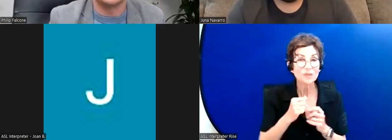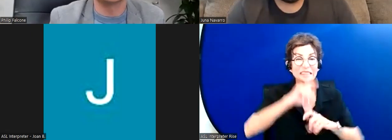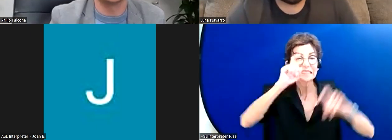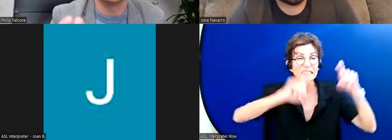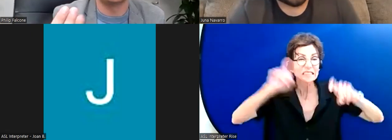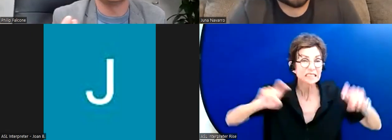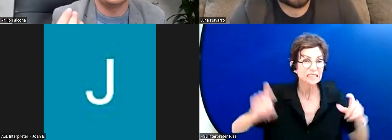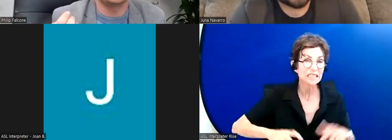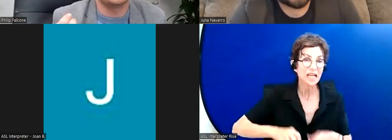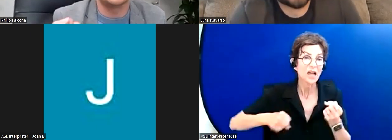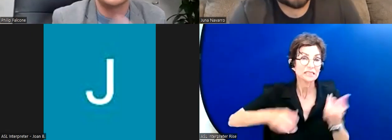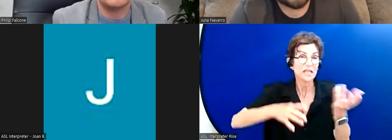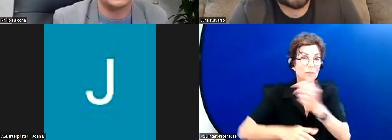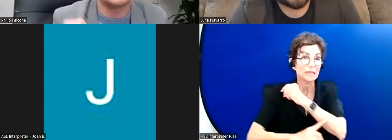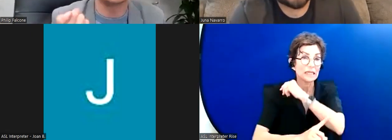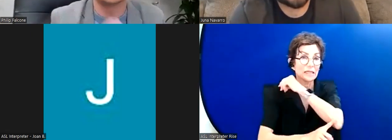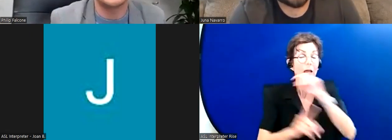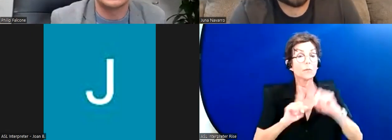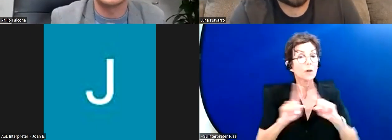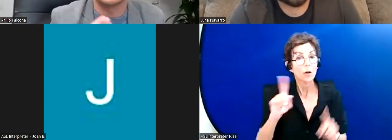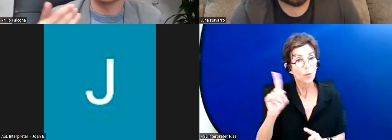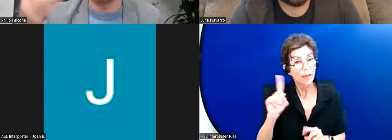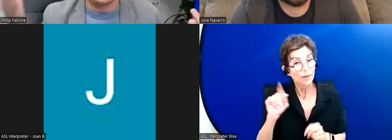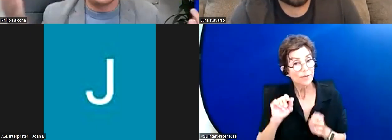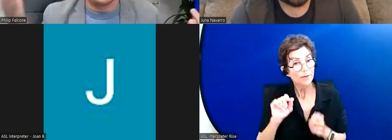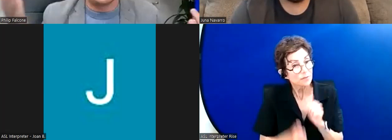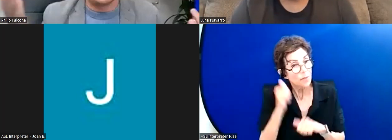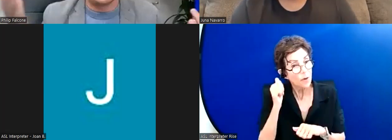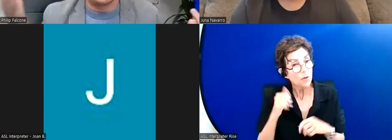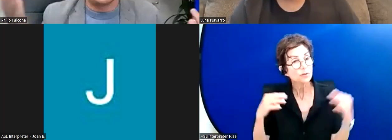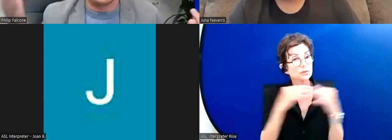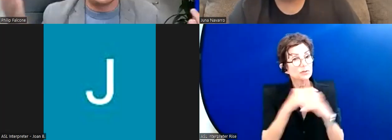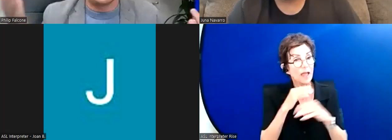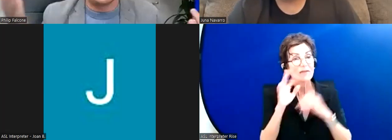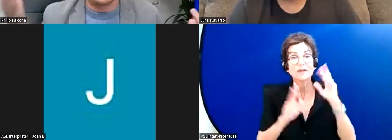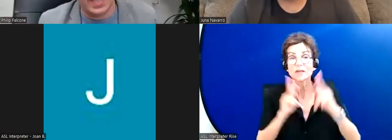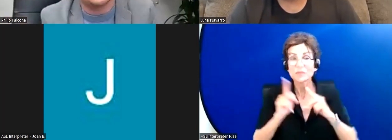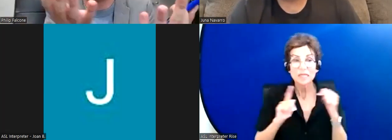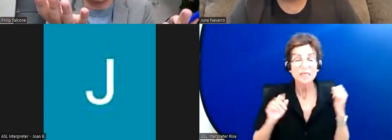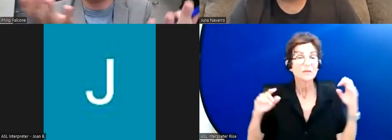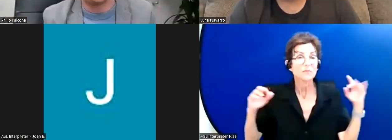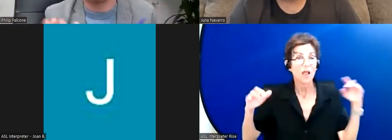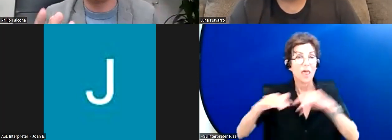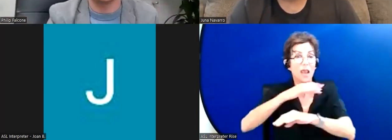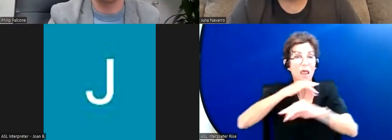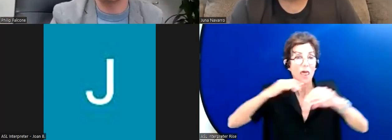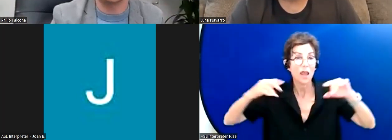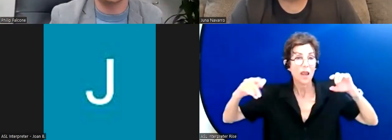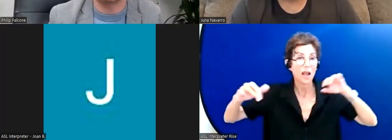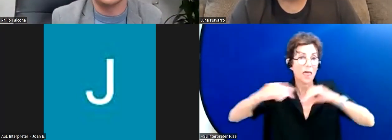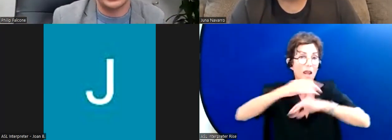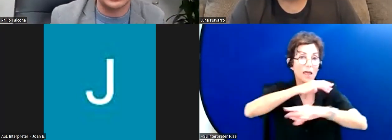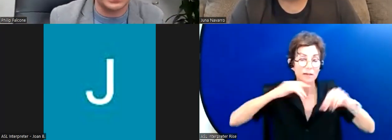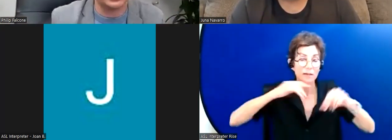but also what has the most traffic and visibility and, entering the neighborhood and welcoming folks. So we weigh all of that